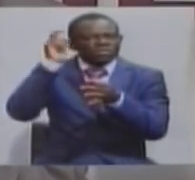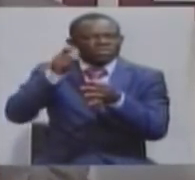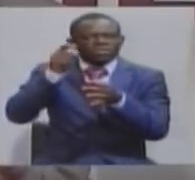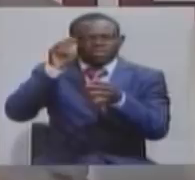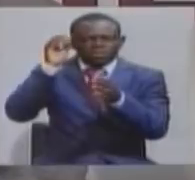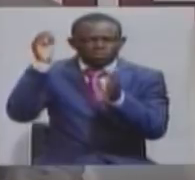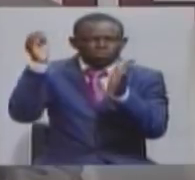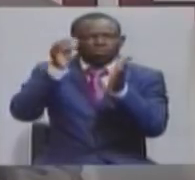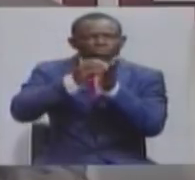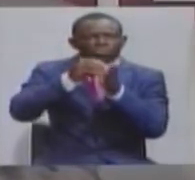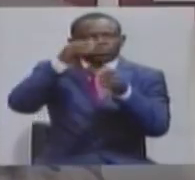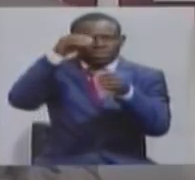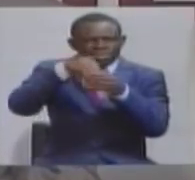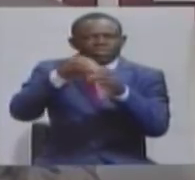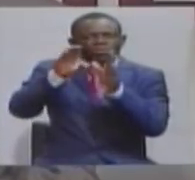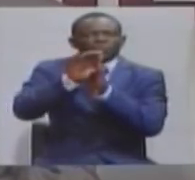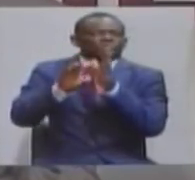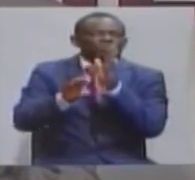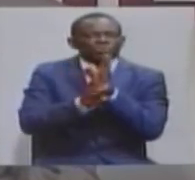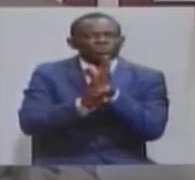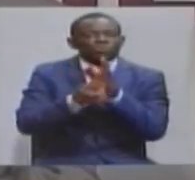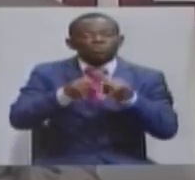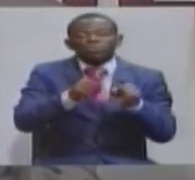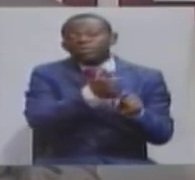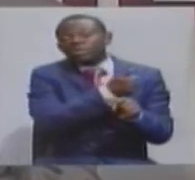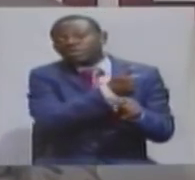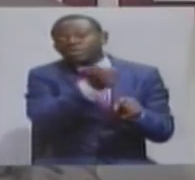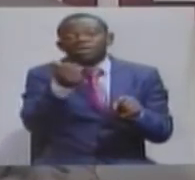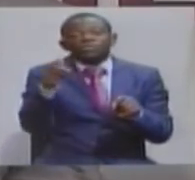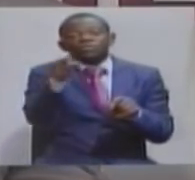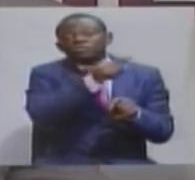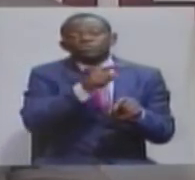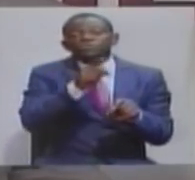They didn't make not even one submission. You want to name them?